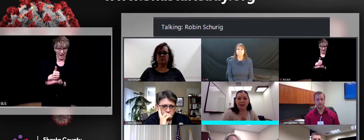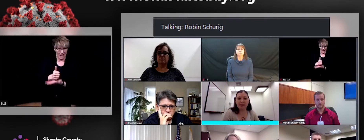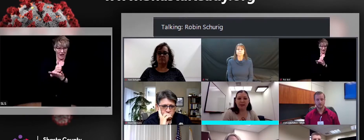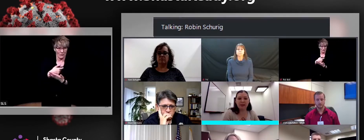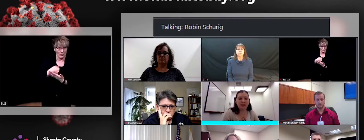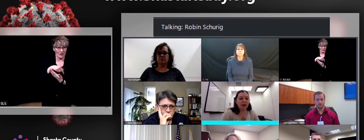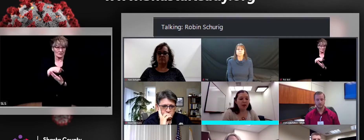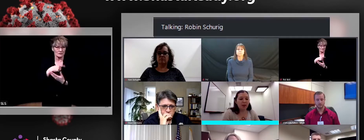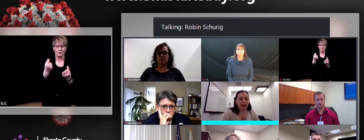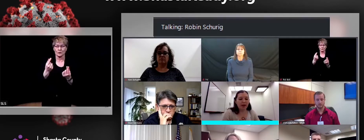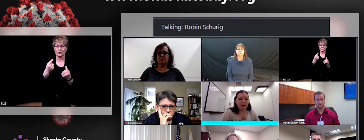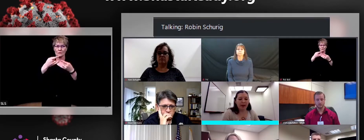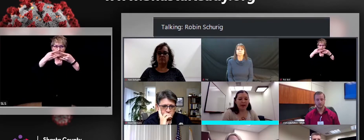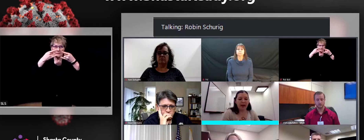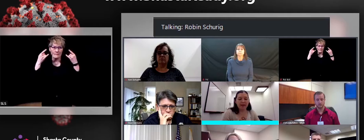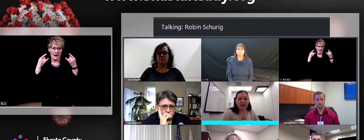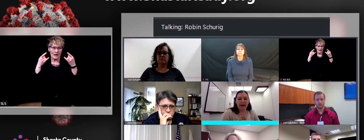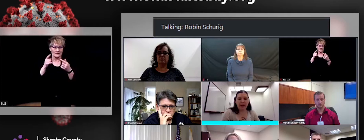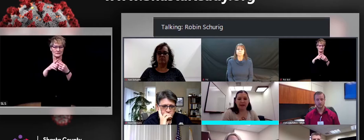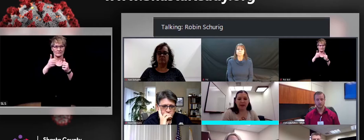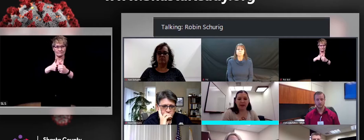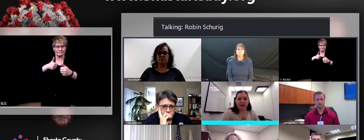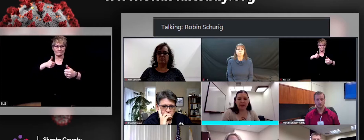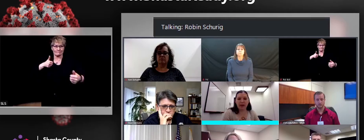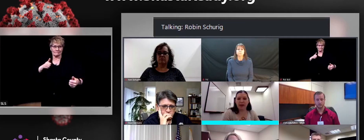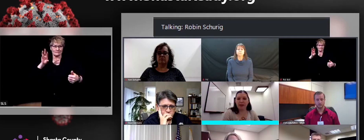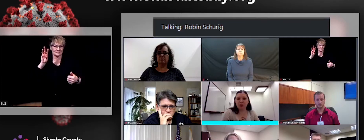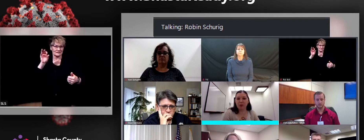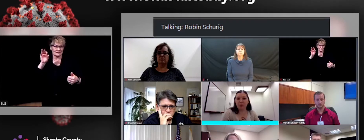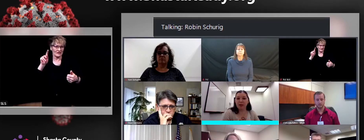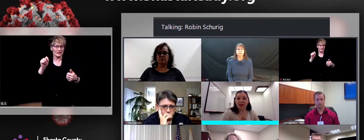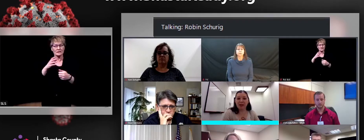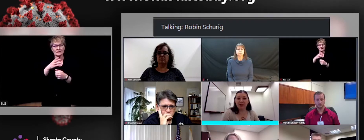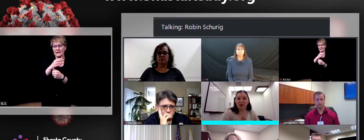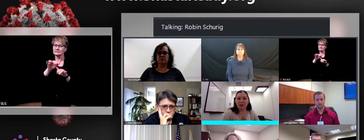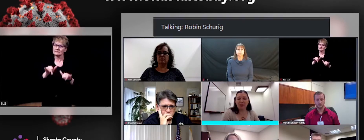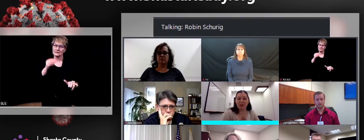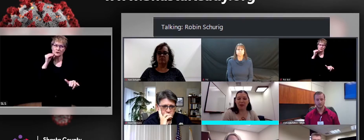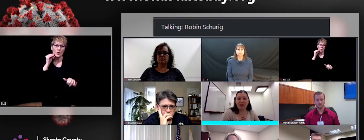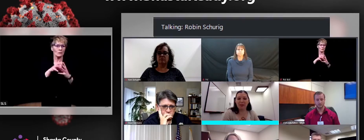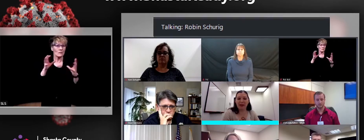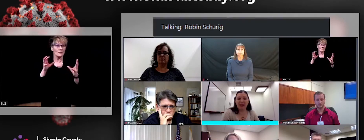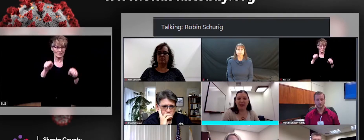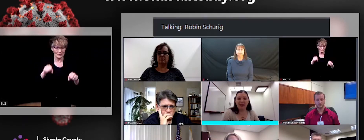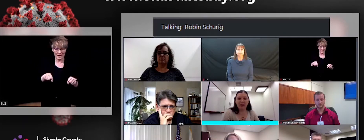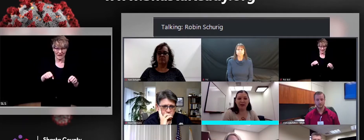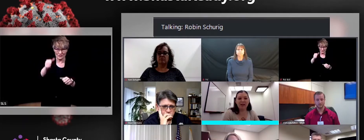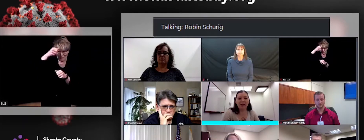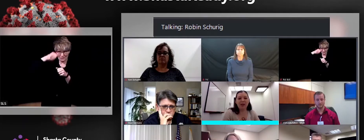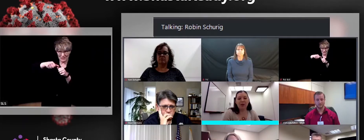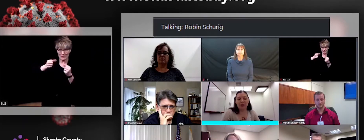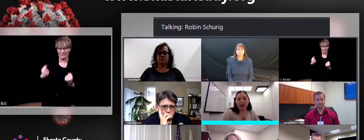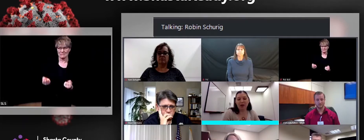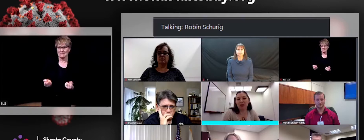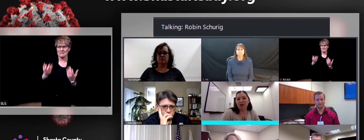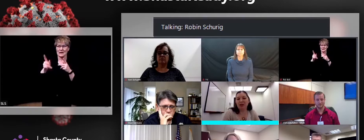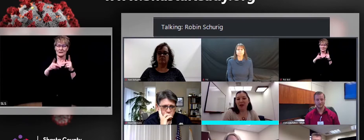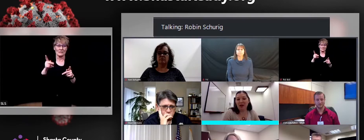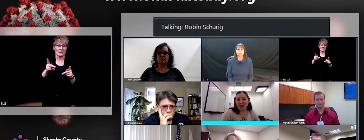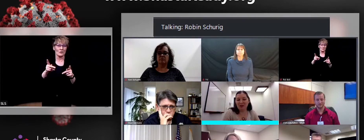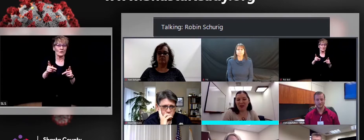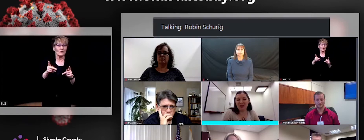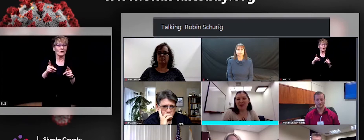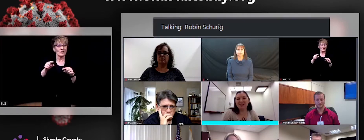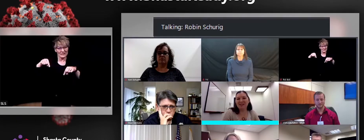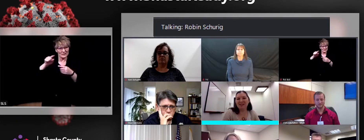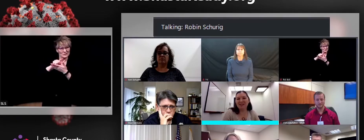mask and keep your distance. We also recognize that this weekend is Super Bowl Sunday, so people may be planning gatherings. We would encourage you to